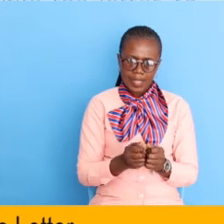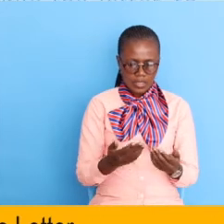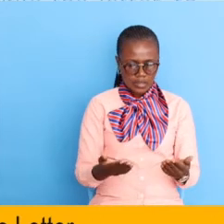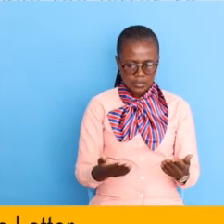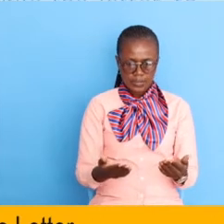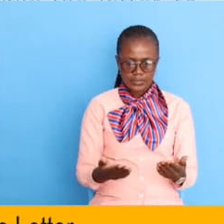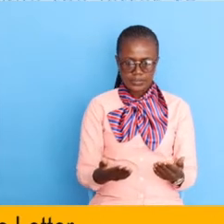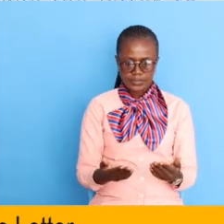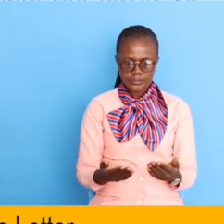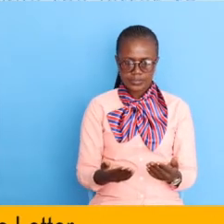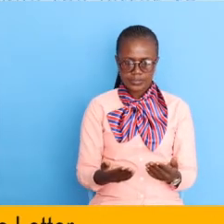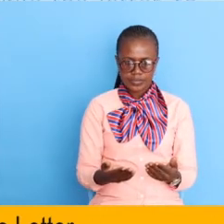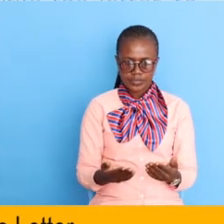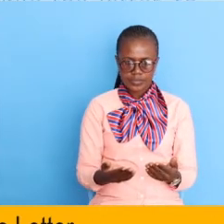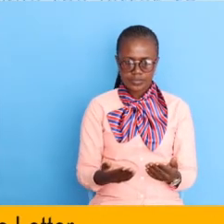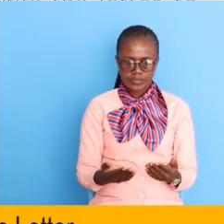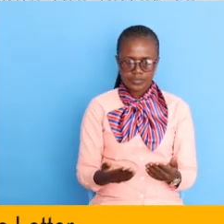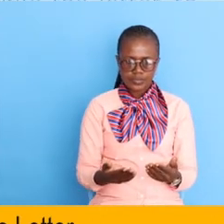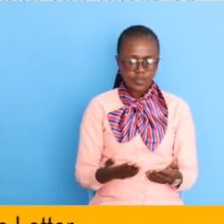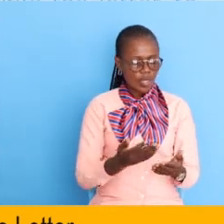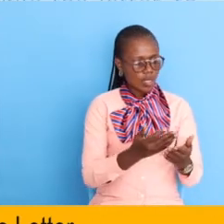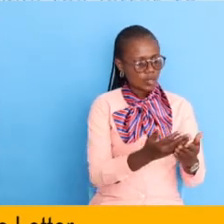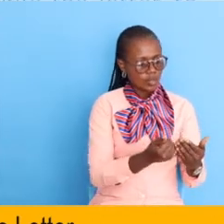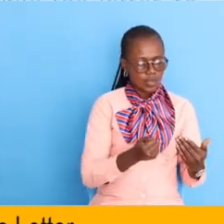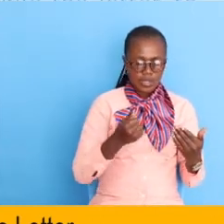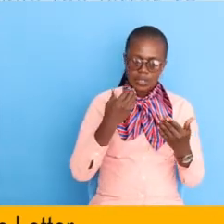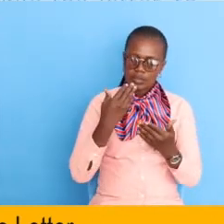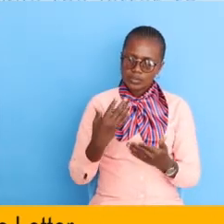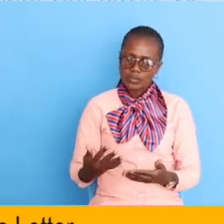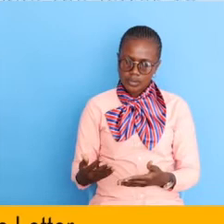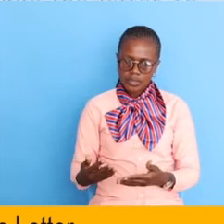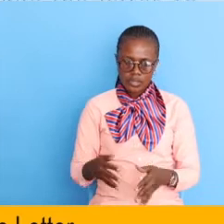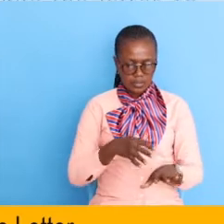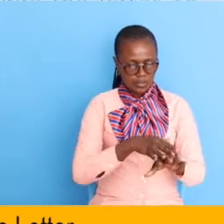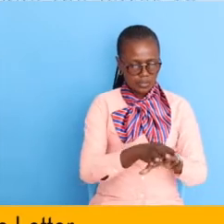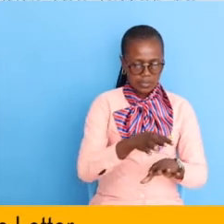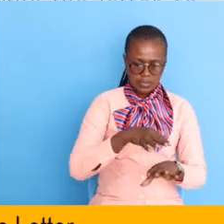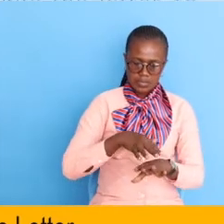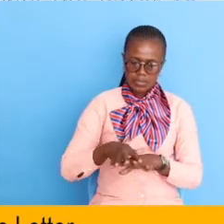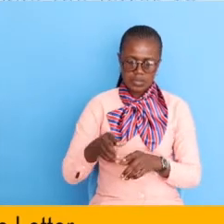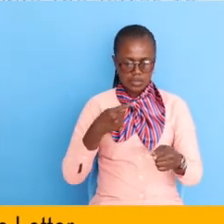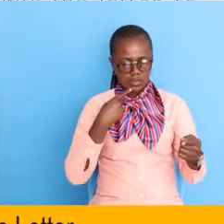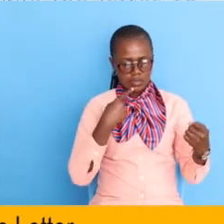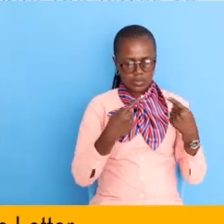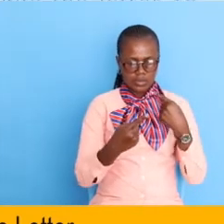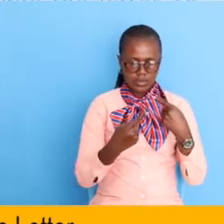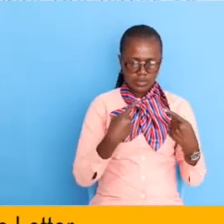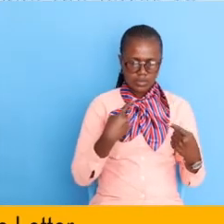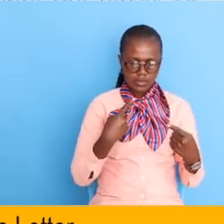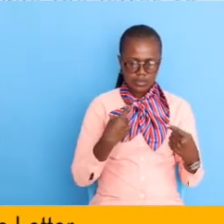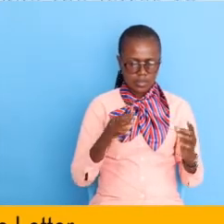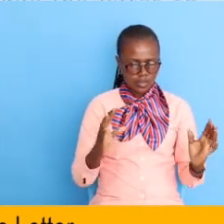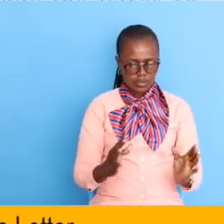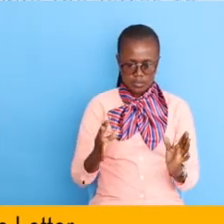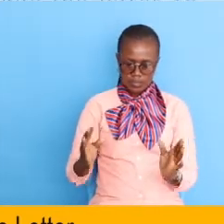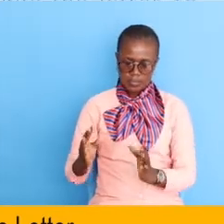Now, as long as we have discussed the way how aspects has to be